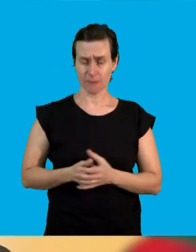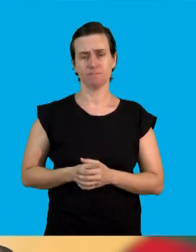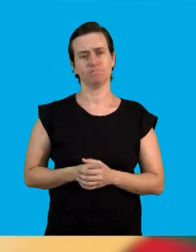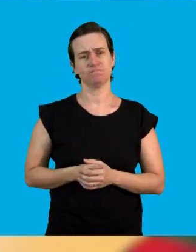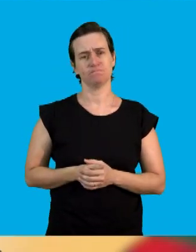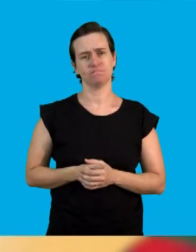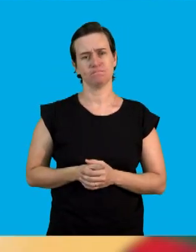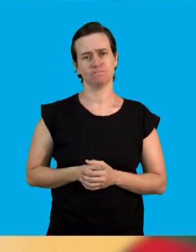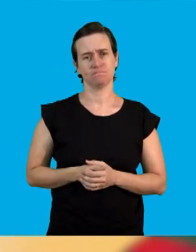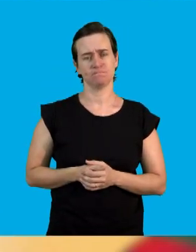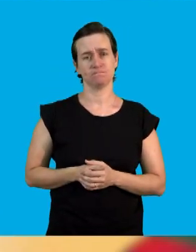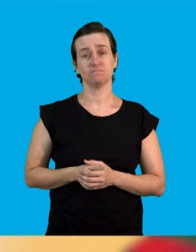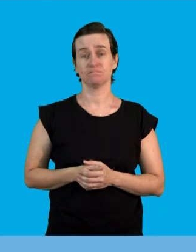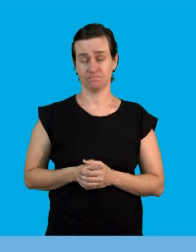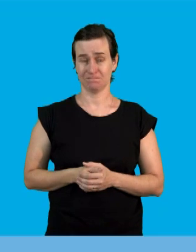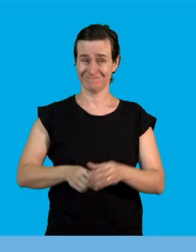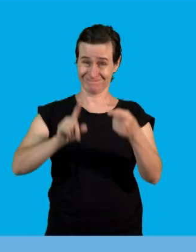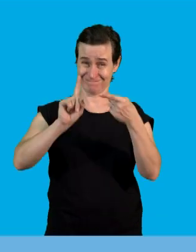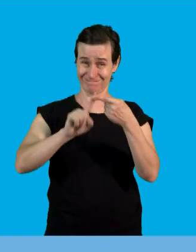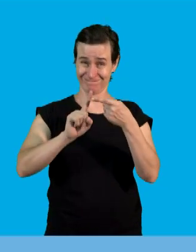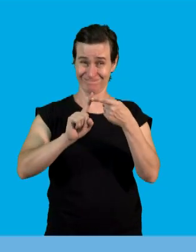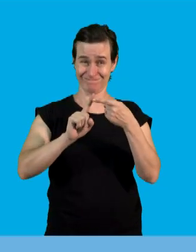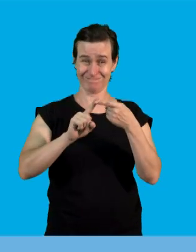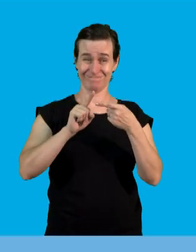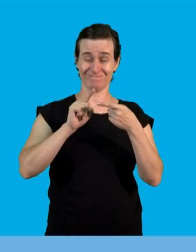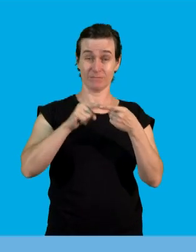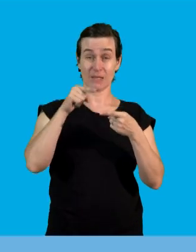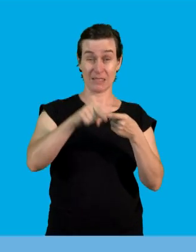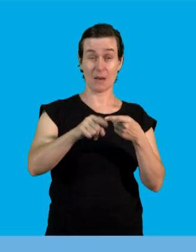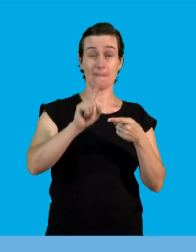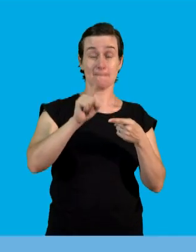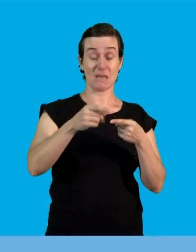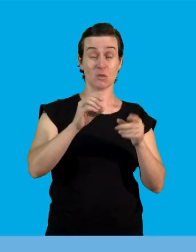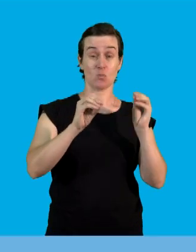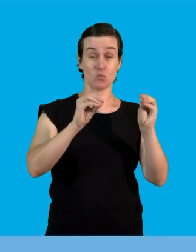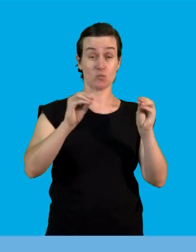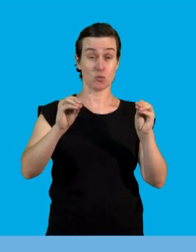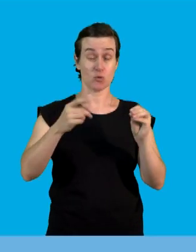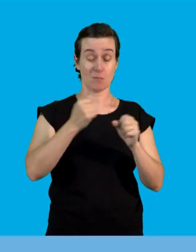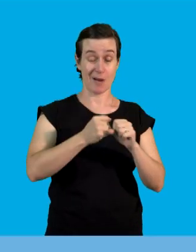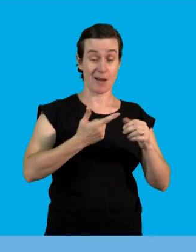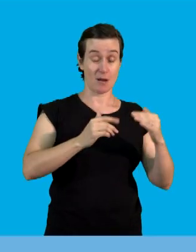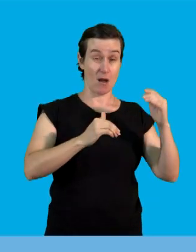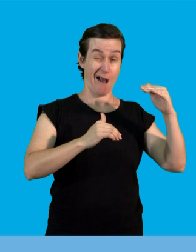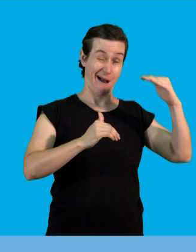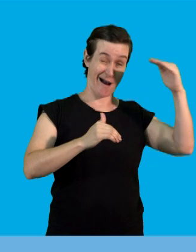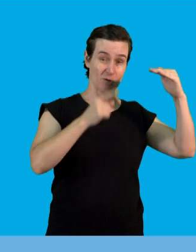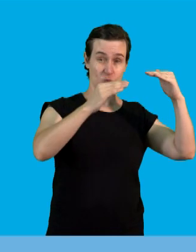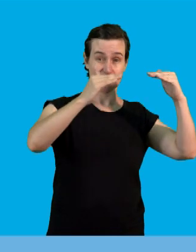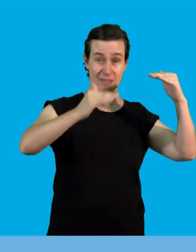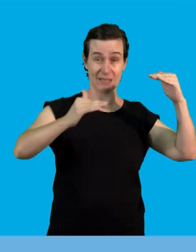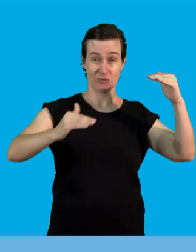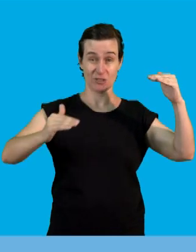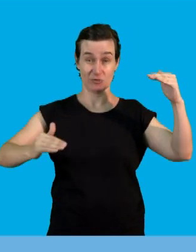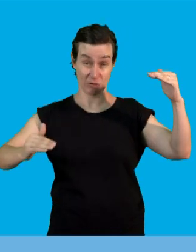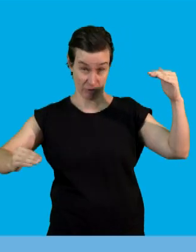question? The question says, we need to arrange the following states of matter in terms of decreasing intermolecular forces.